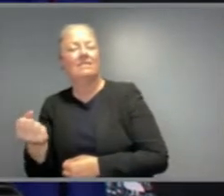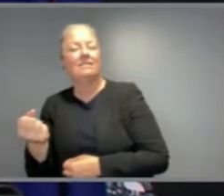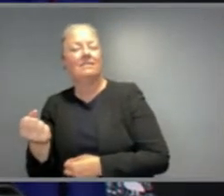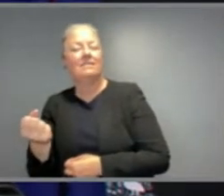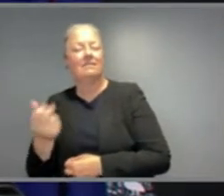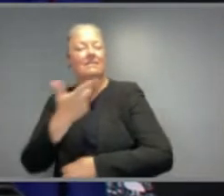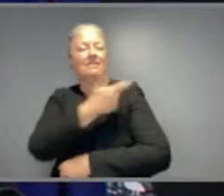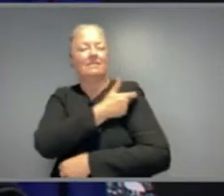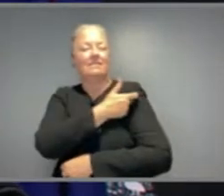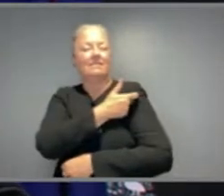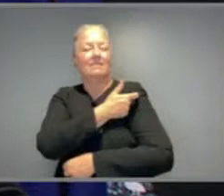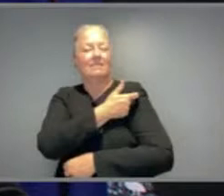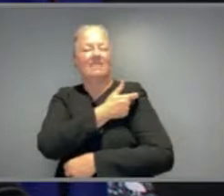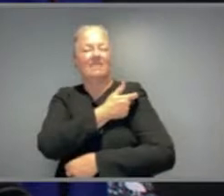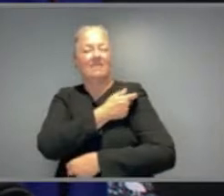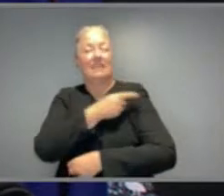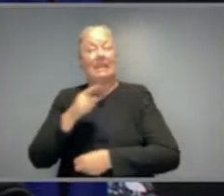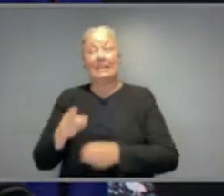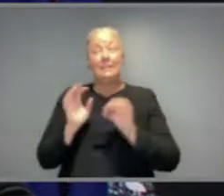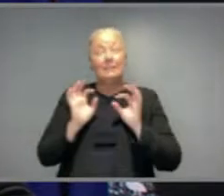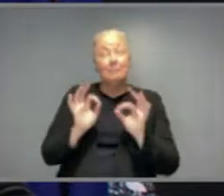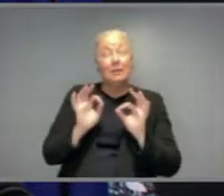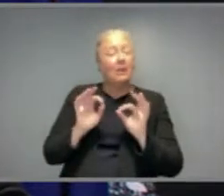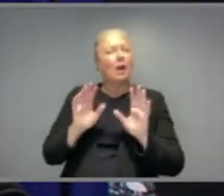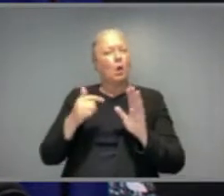an incentive. It was done as a protection,